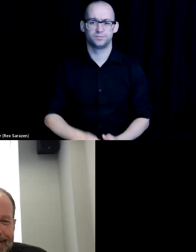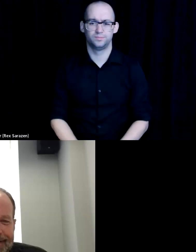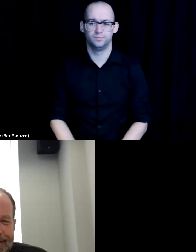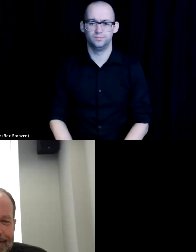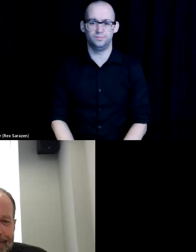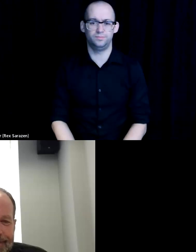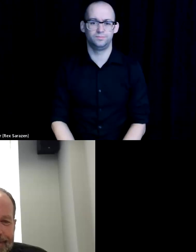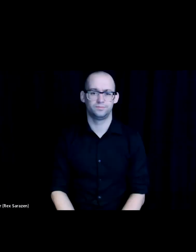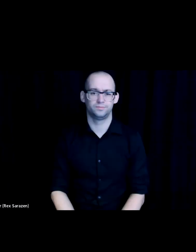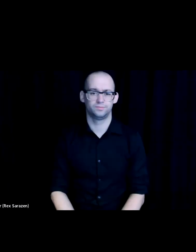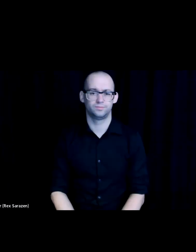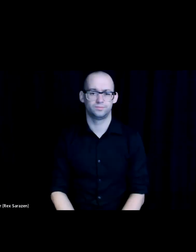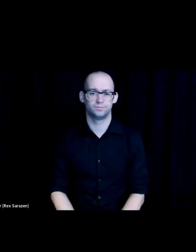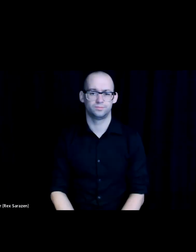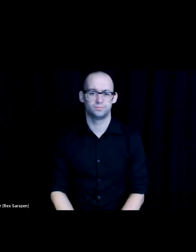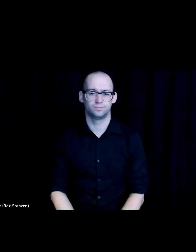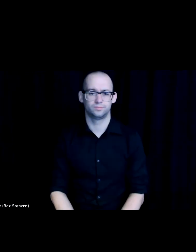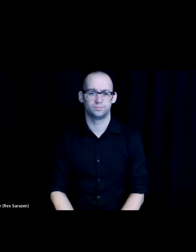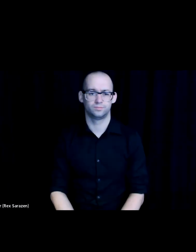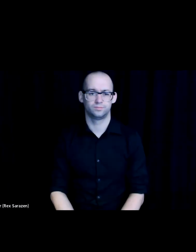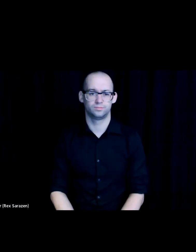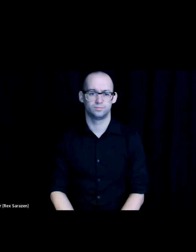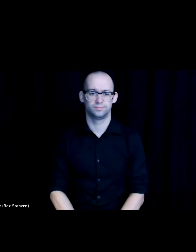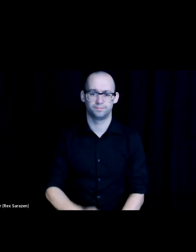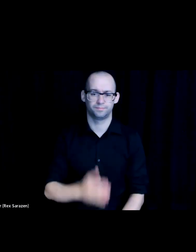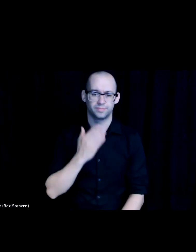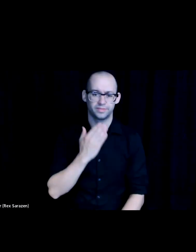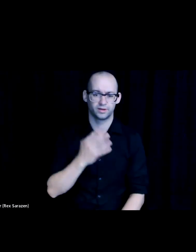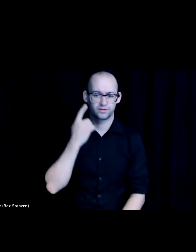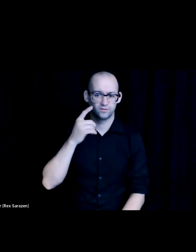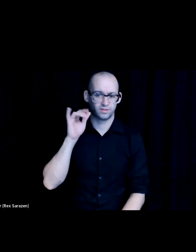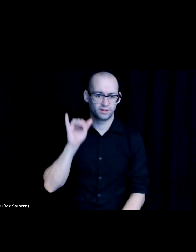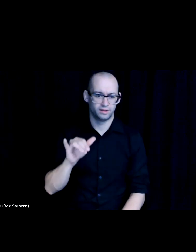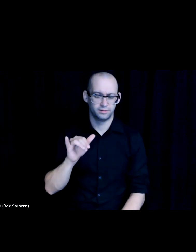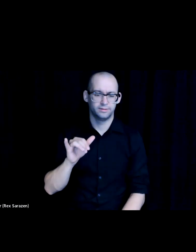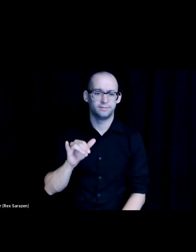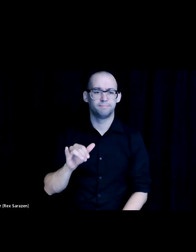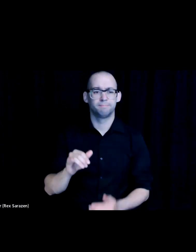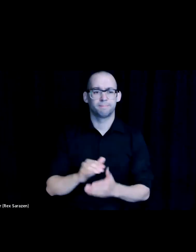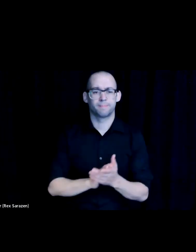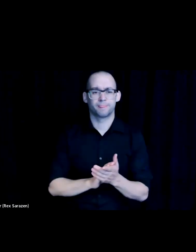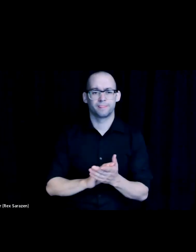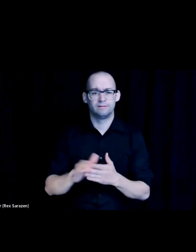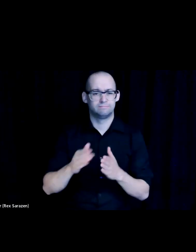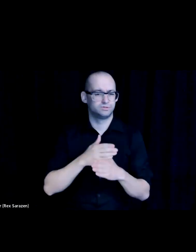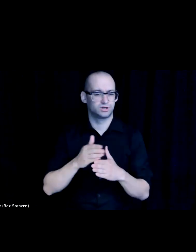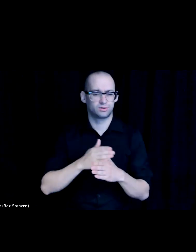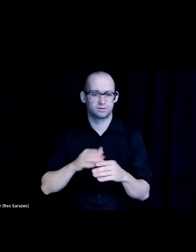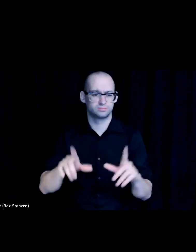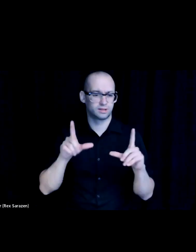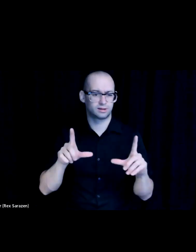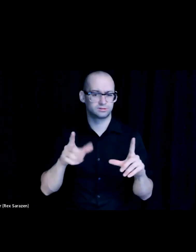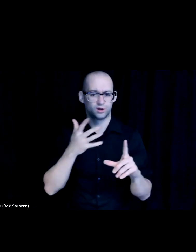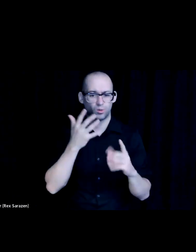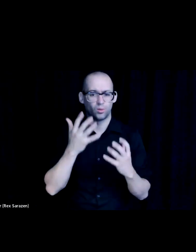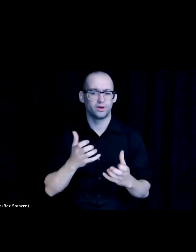Yeah, and so thank you for that, Mary and Mark, for sharing the slides. I just want to